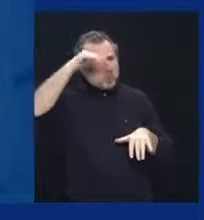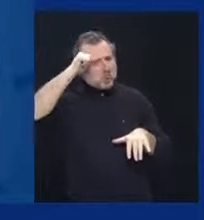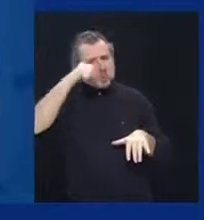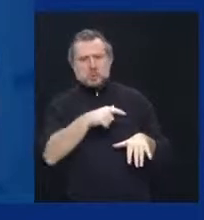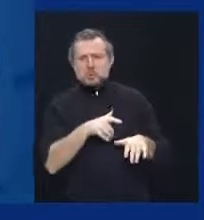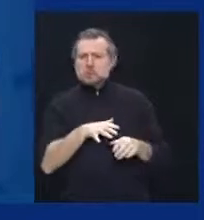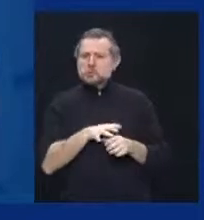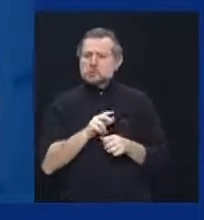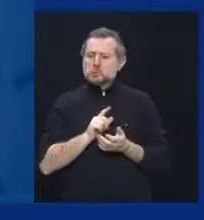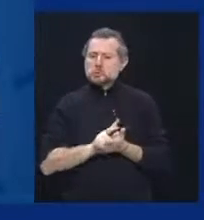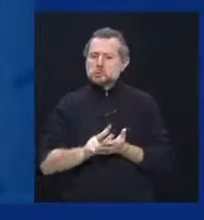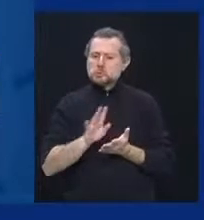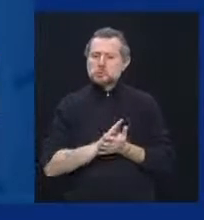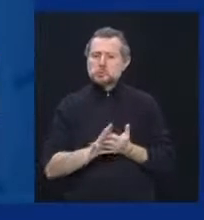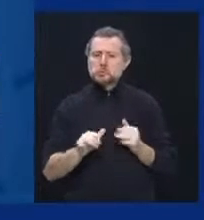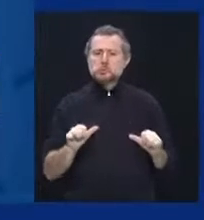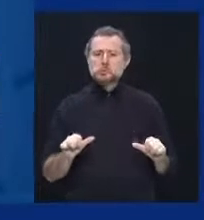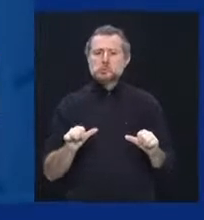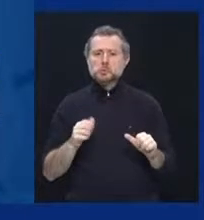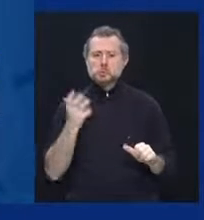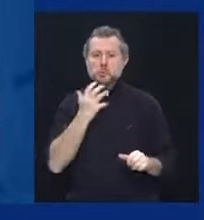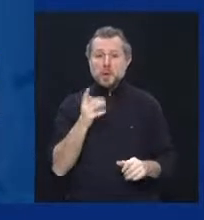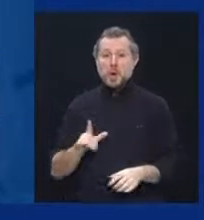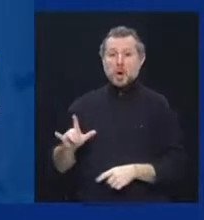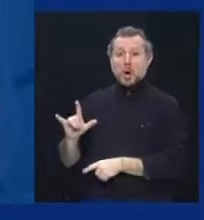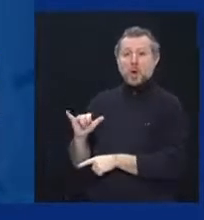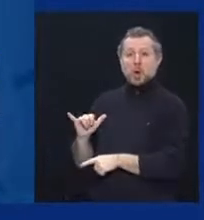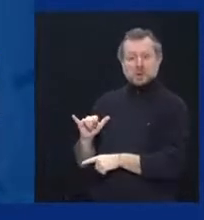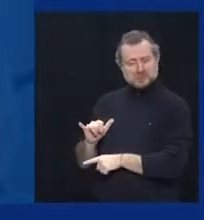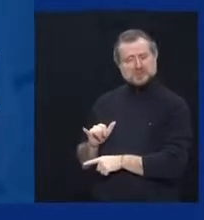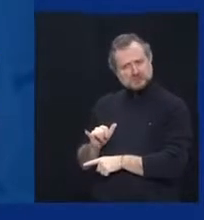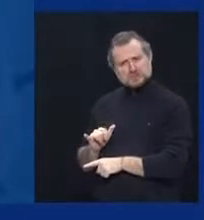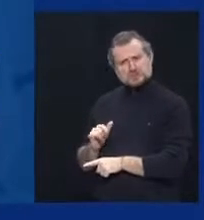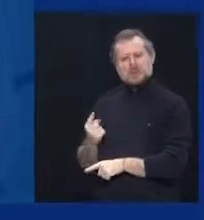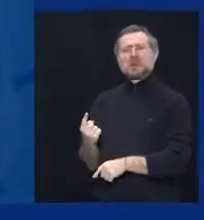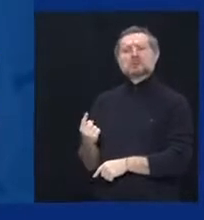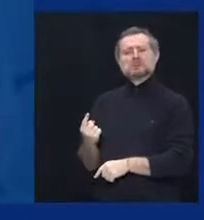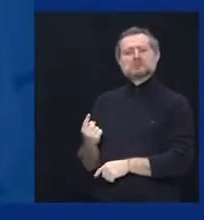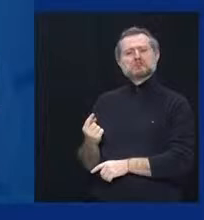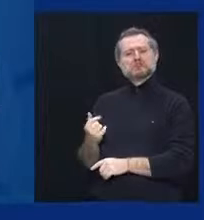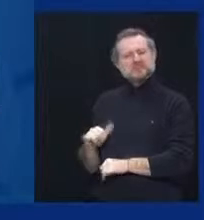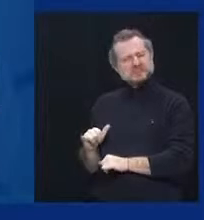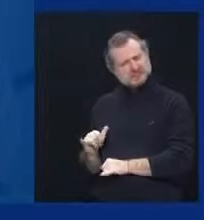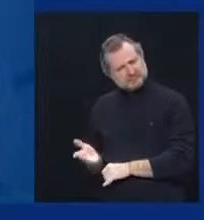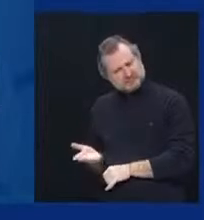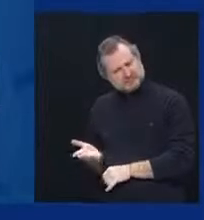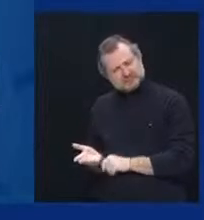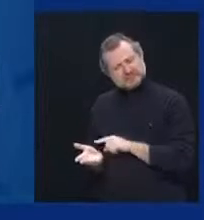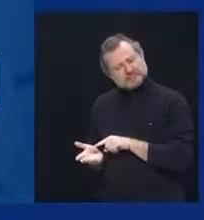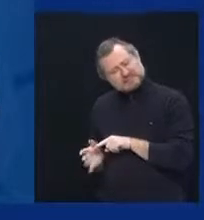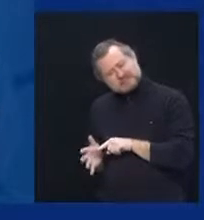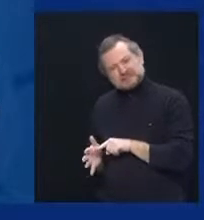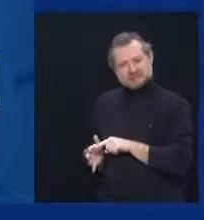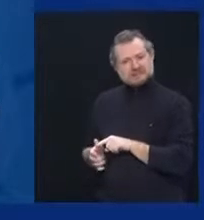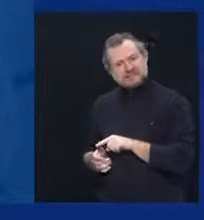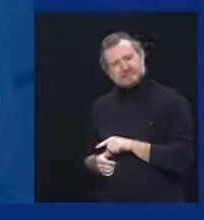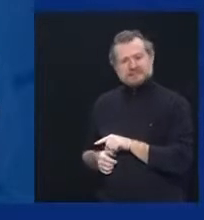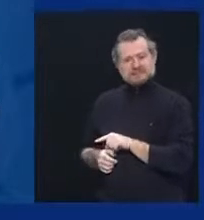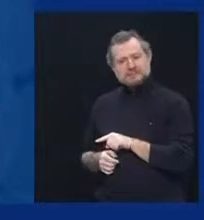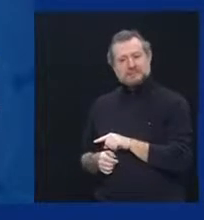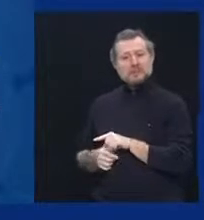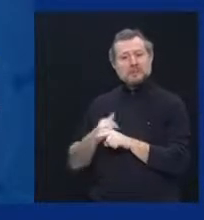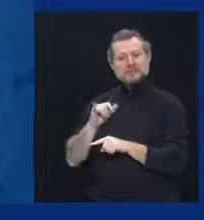weeks. Long Island for a shorter period, but we've been seeing Long Island